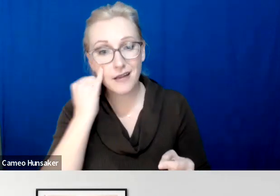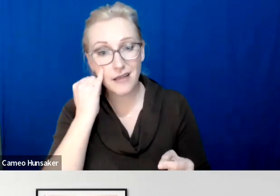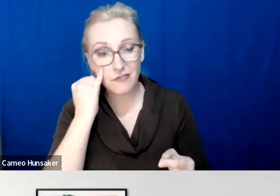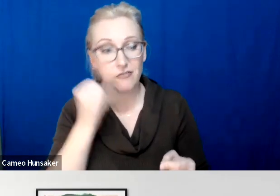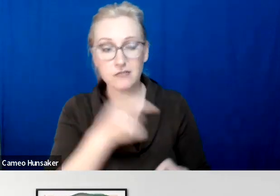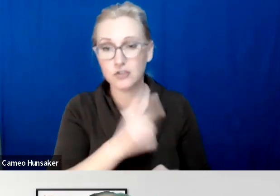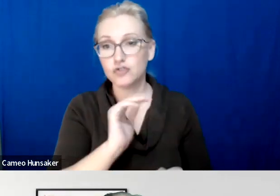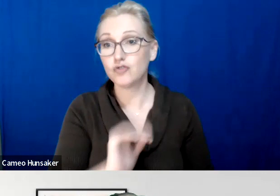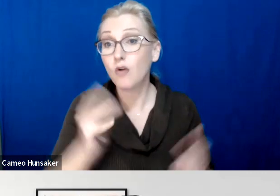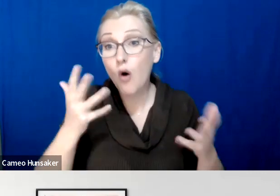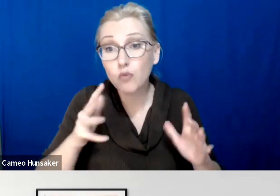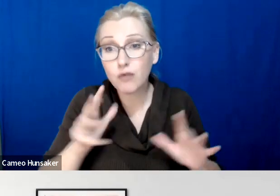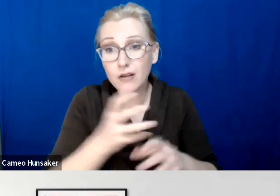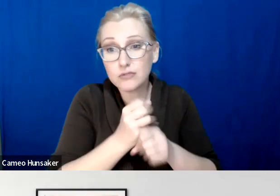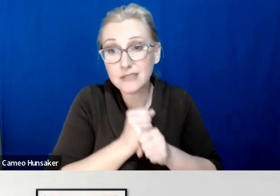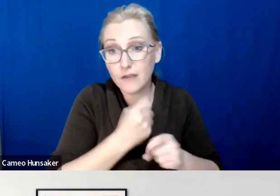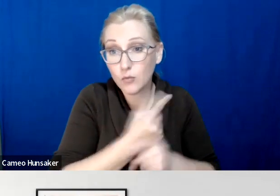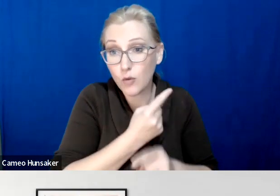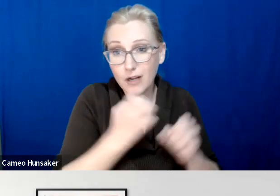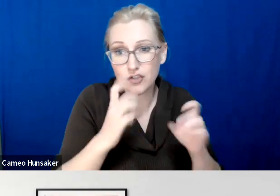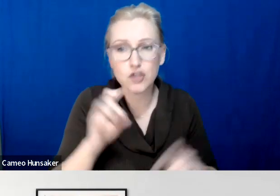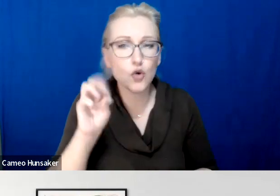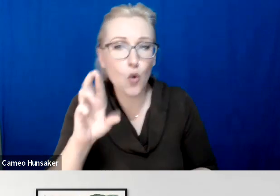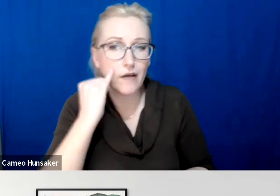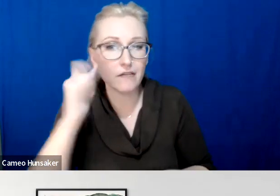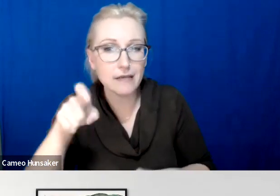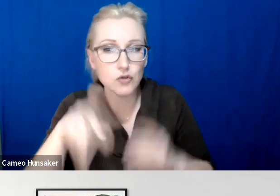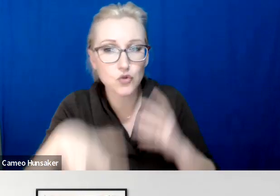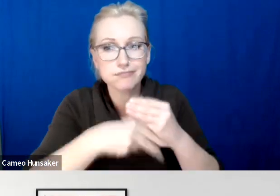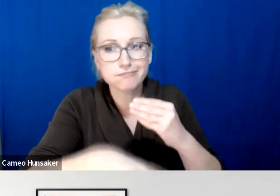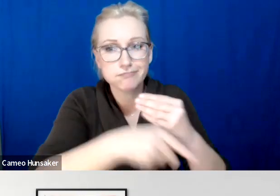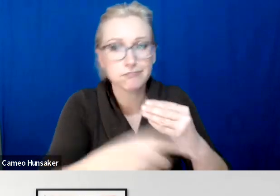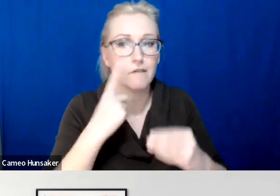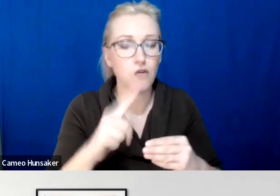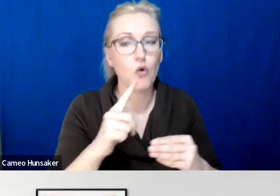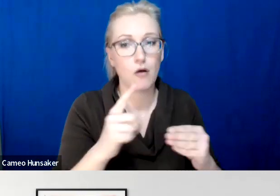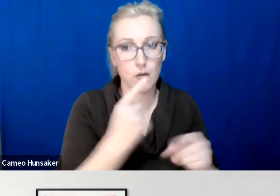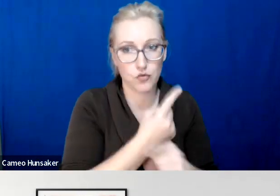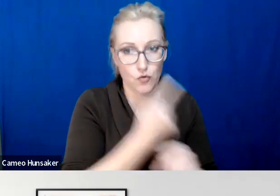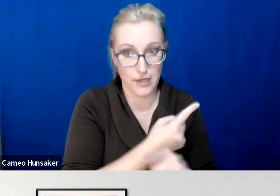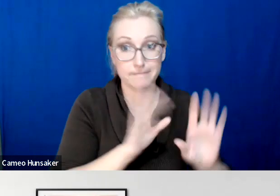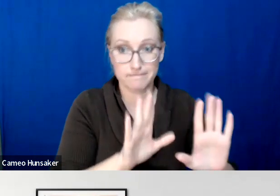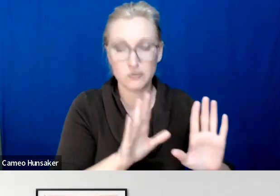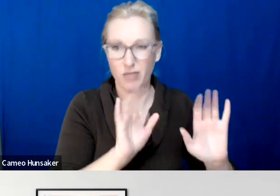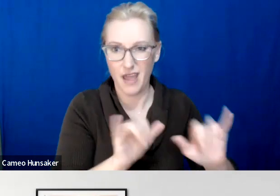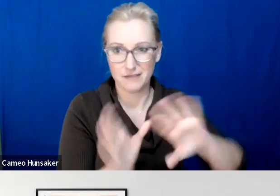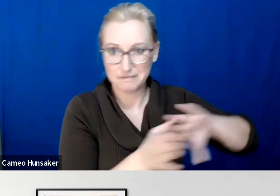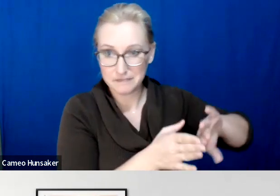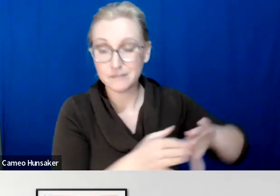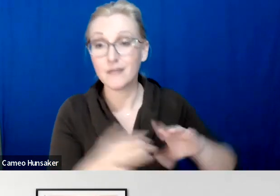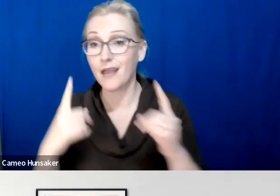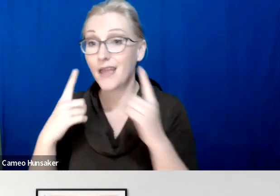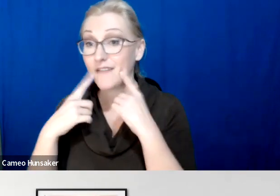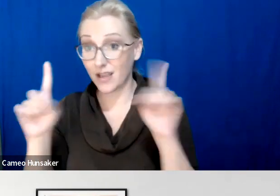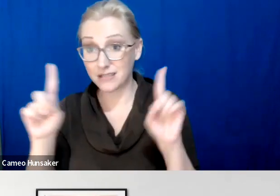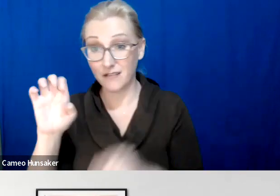appropriate education. So that's appropriate in that context. Effective is usually, for effective communication, and